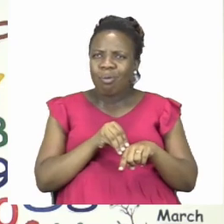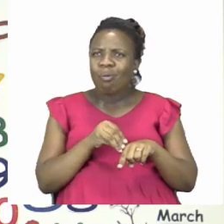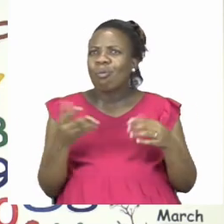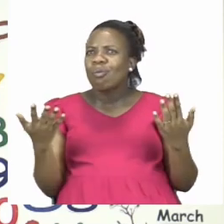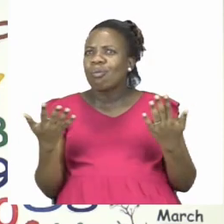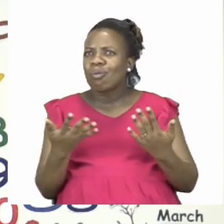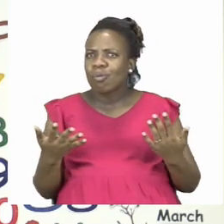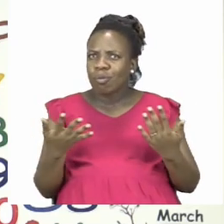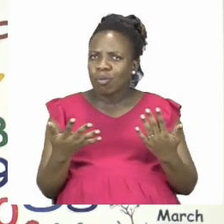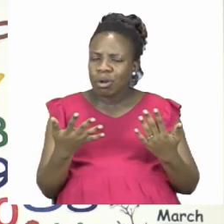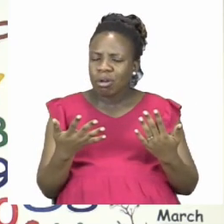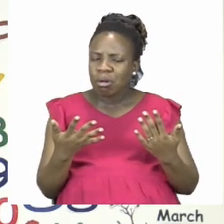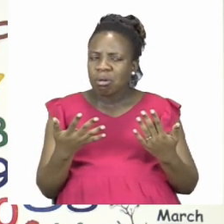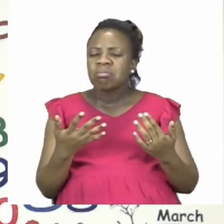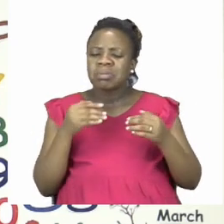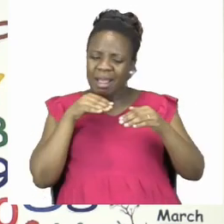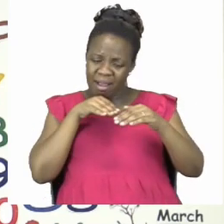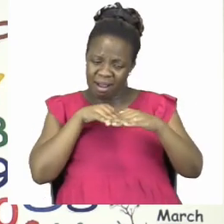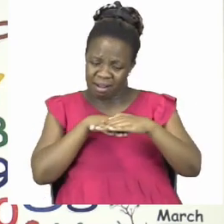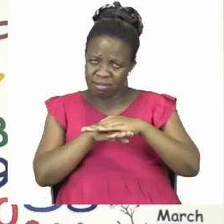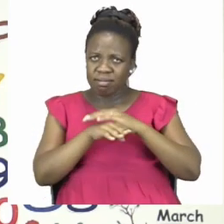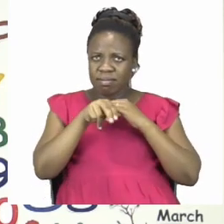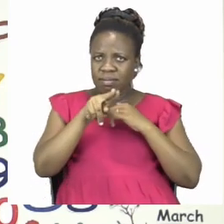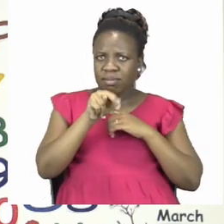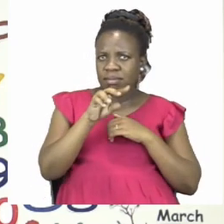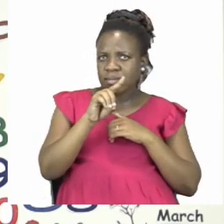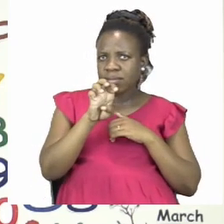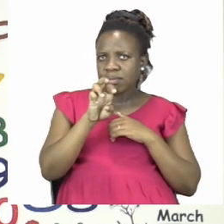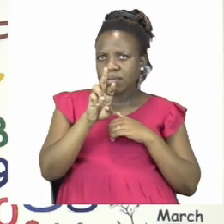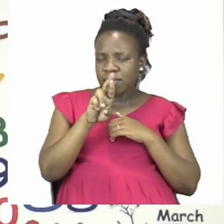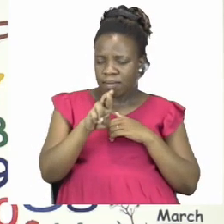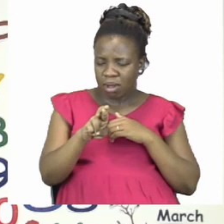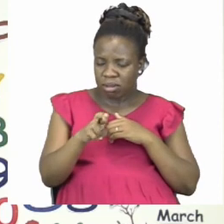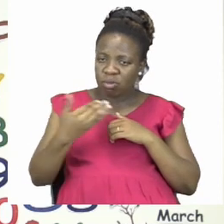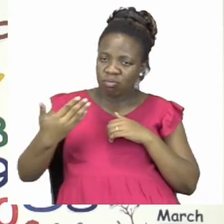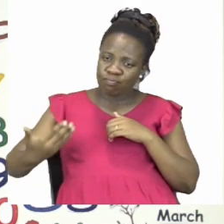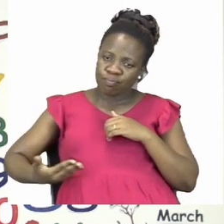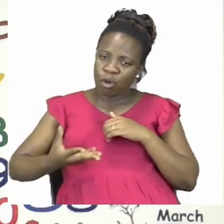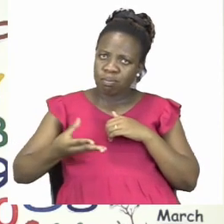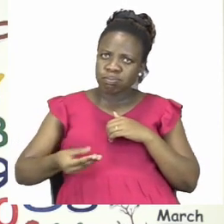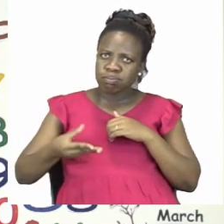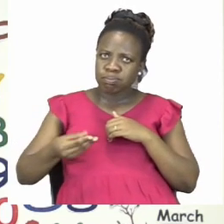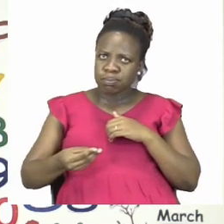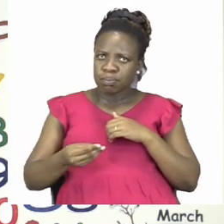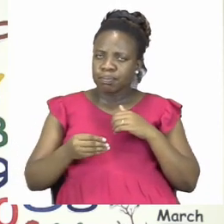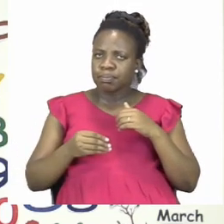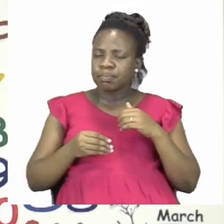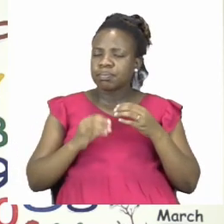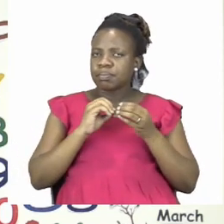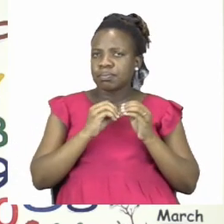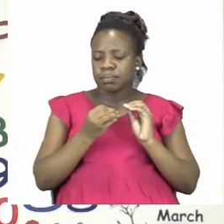are under the sofa. The next one we're going to do together is the one for